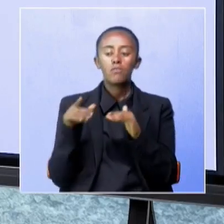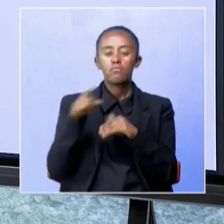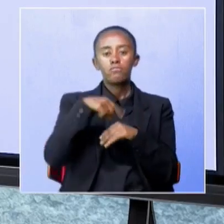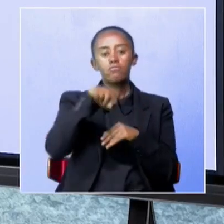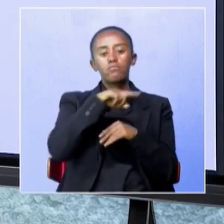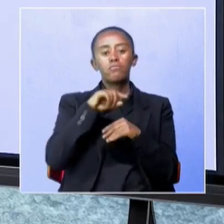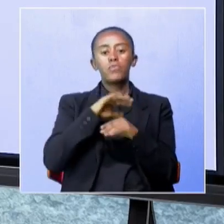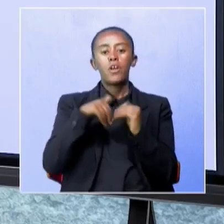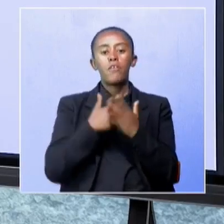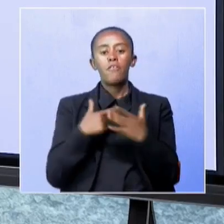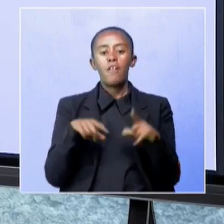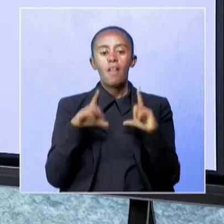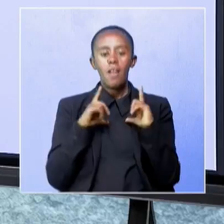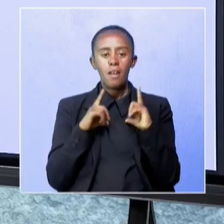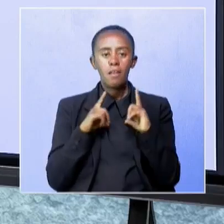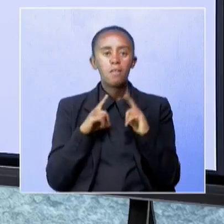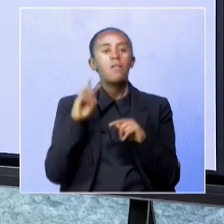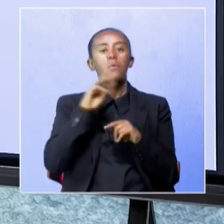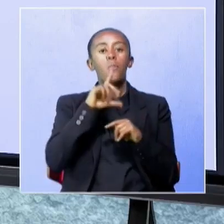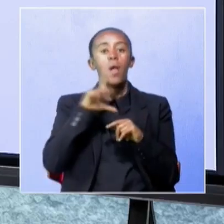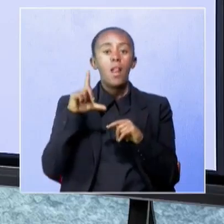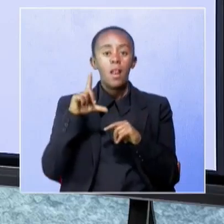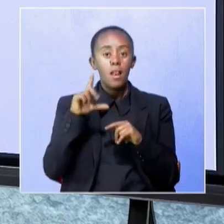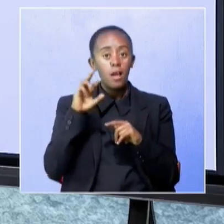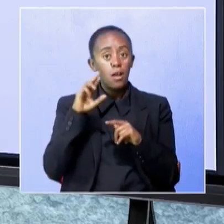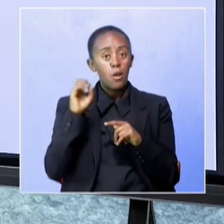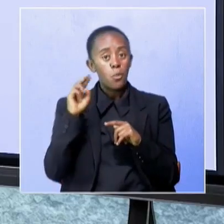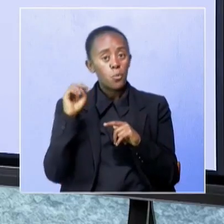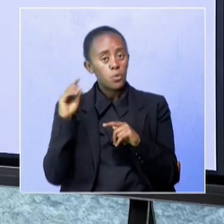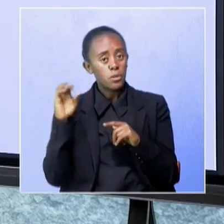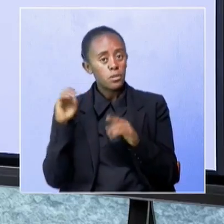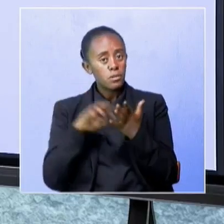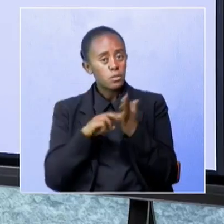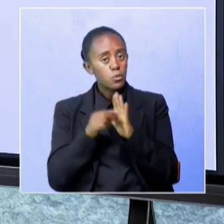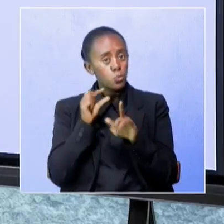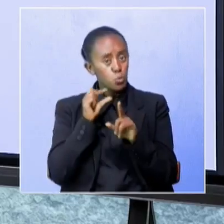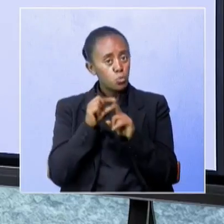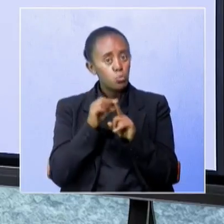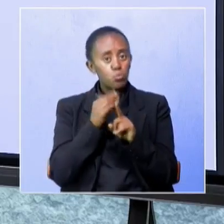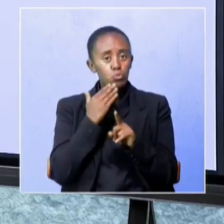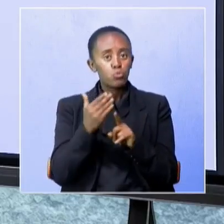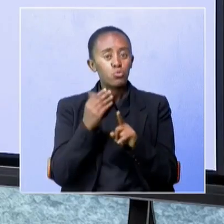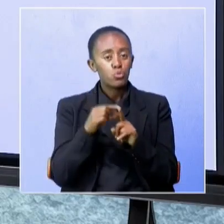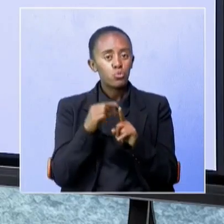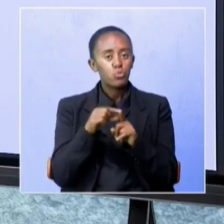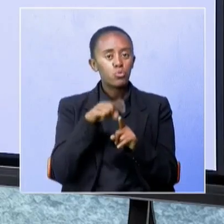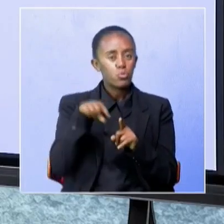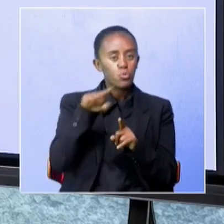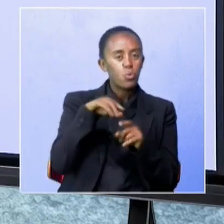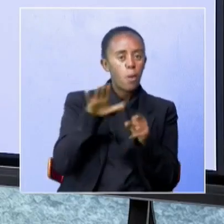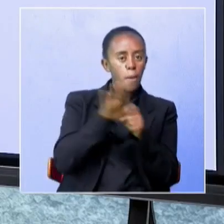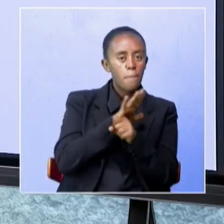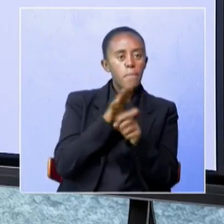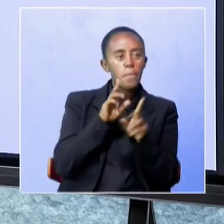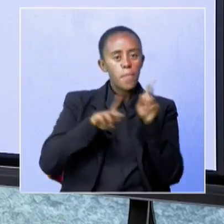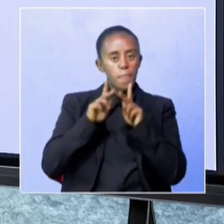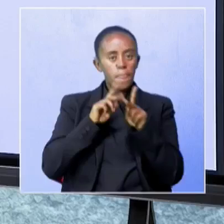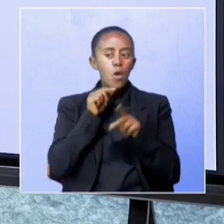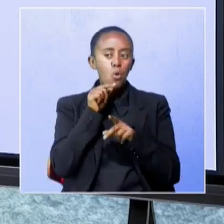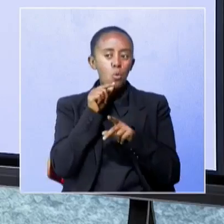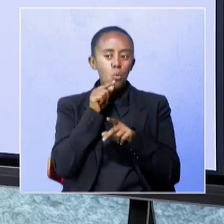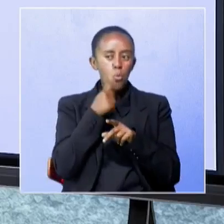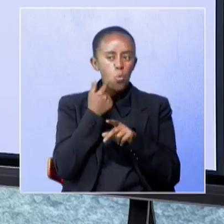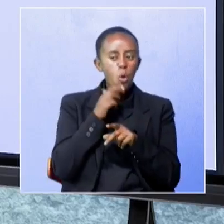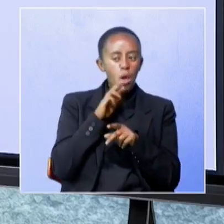their life. So well-rounded is a really good word to use when complimenting people who are